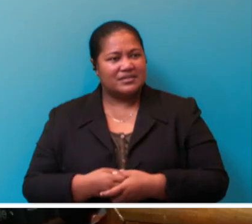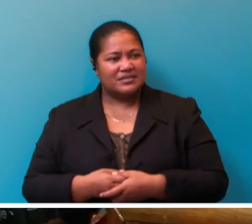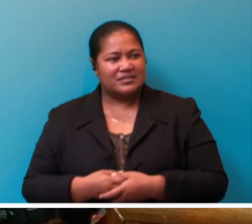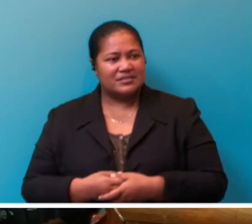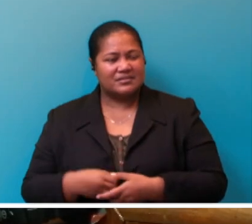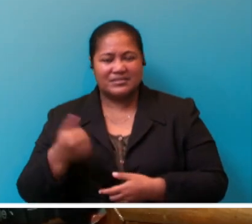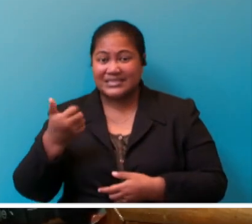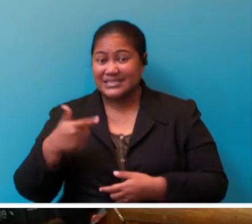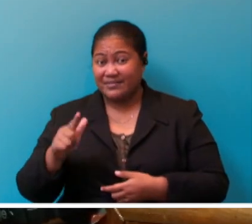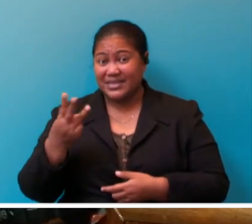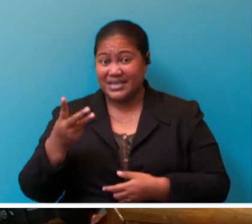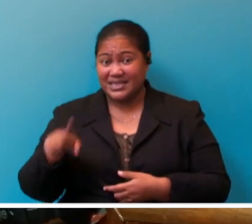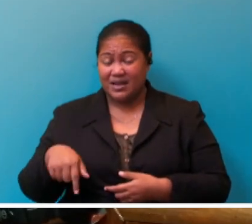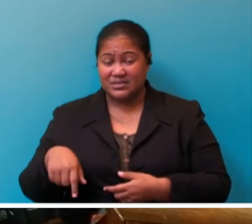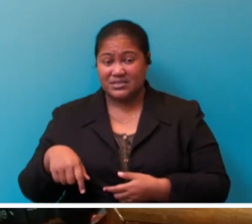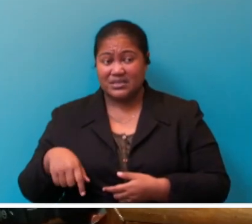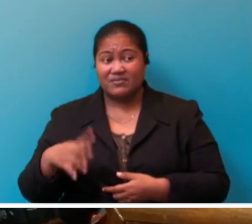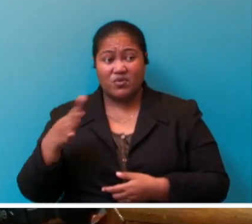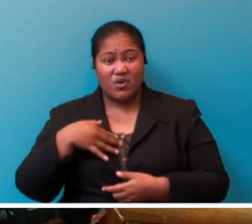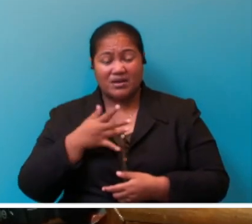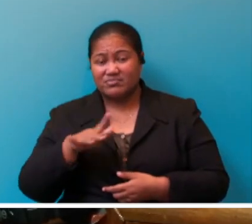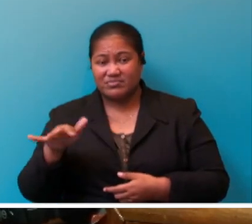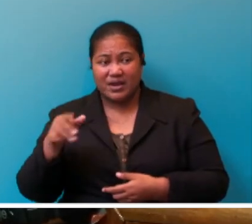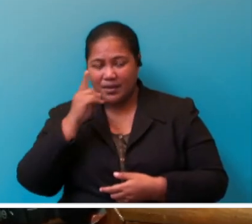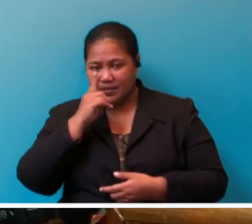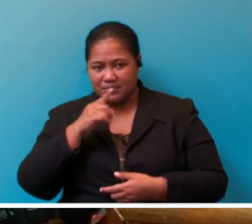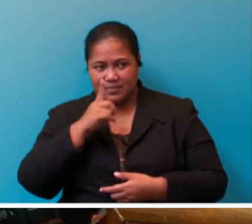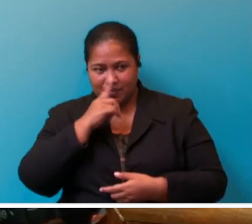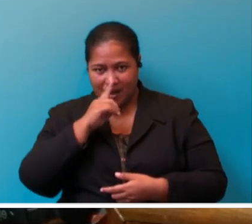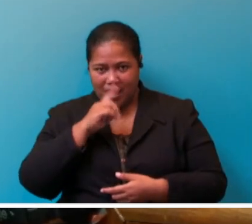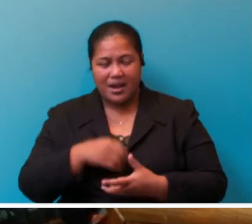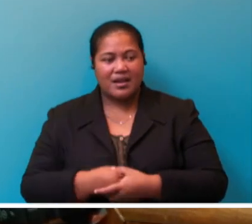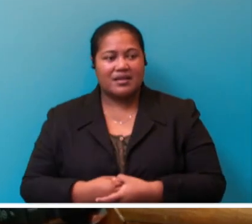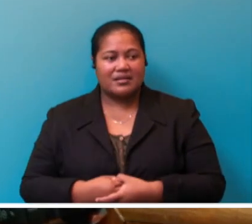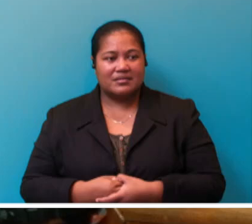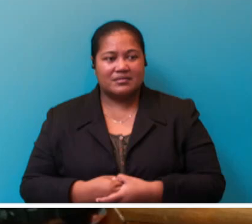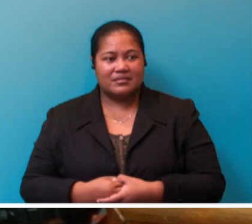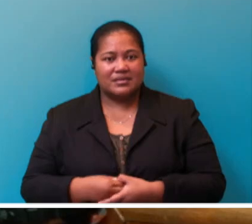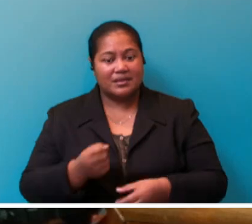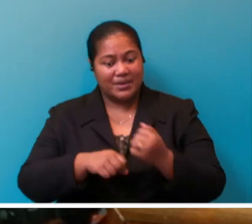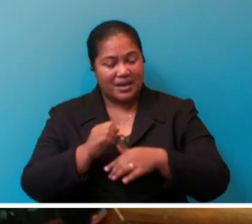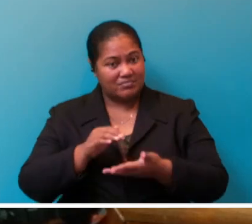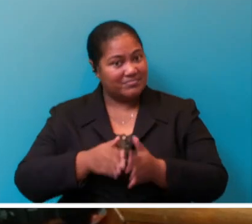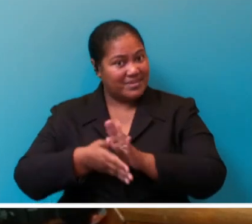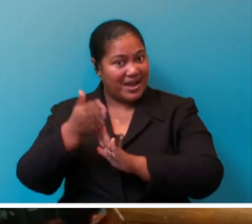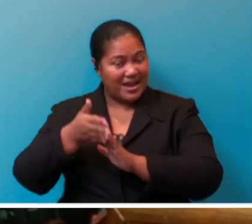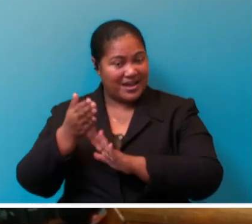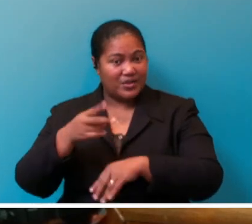83,473 cruise ship passengers, which was significantly high up from 2022, where we